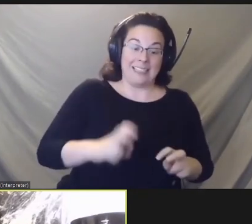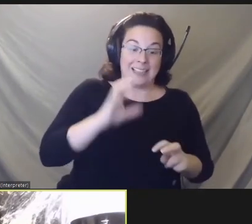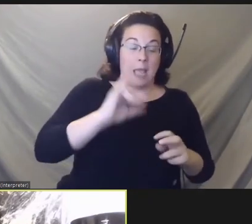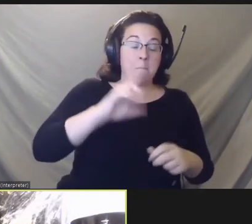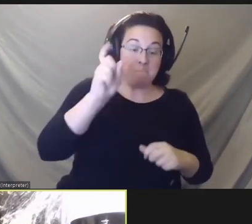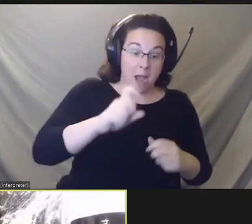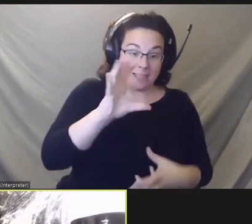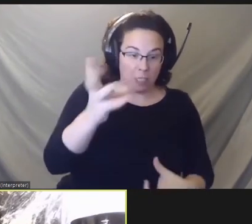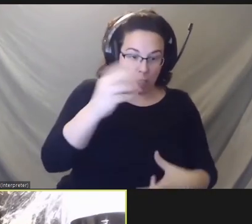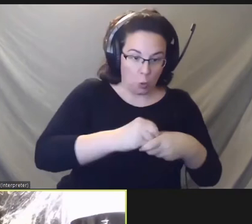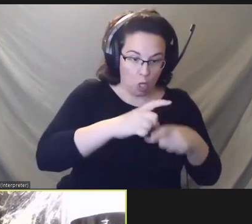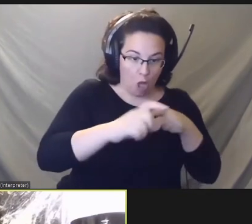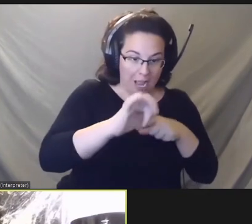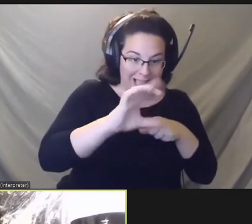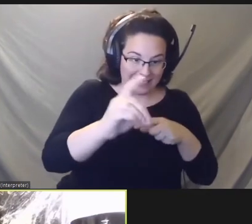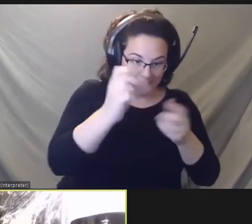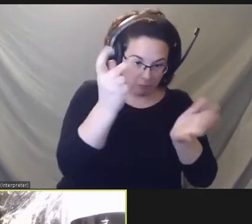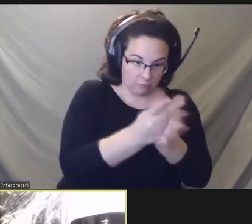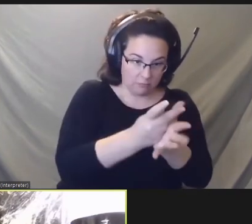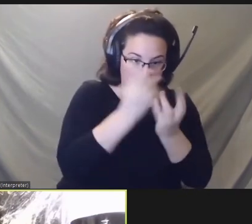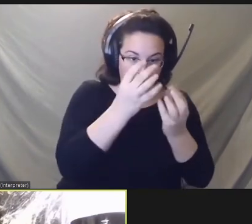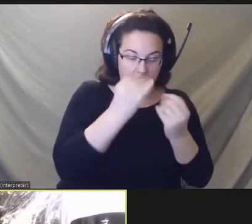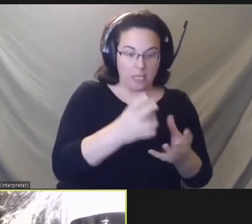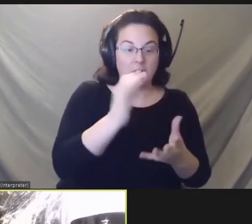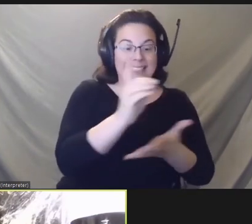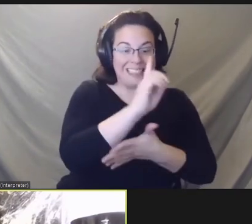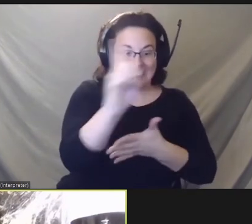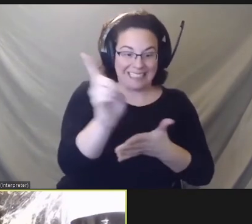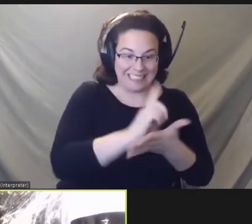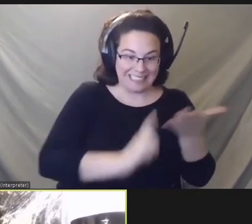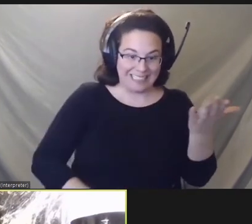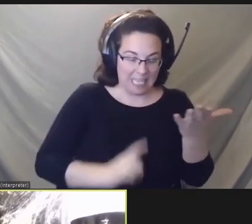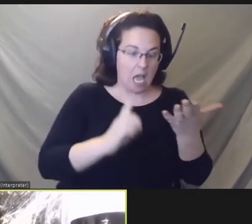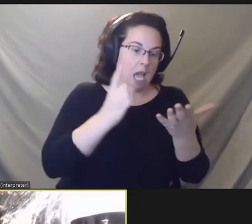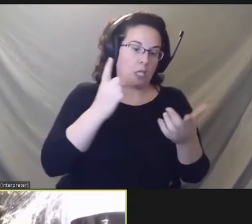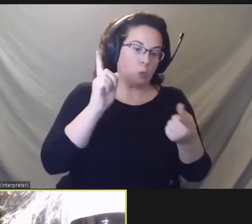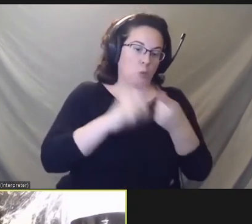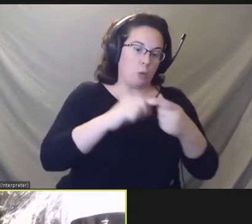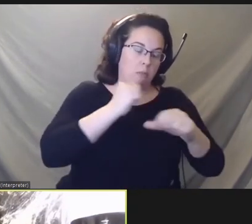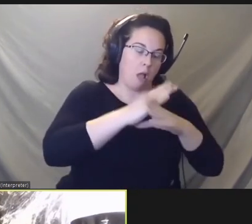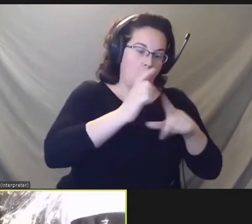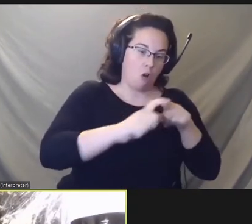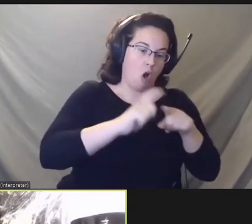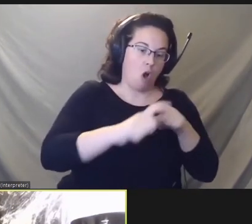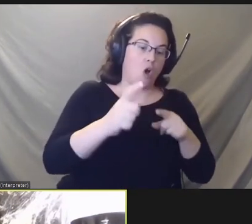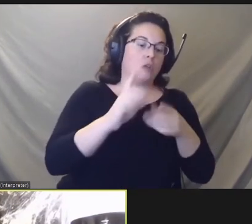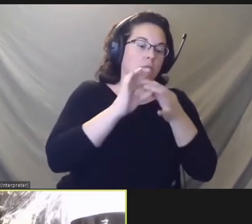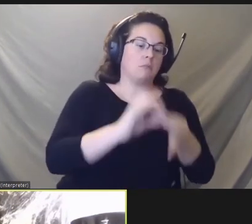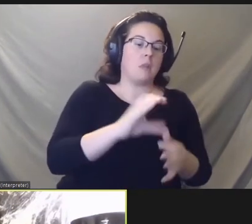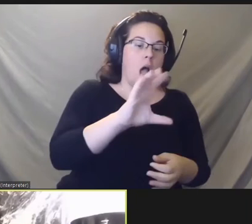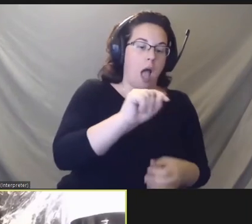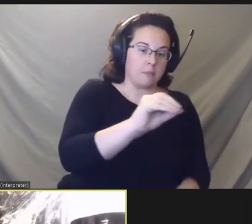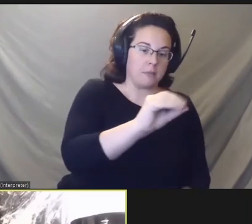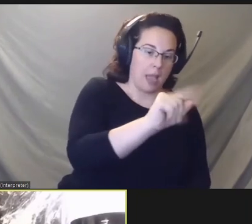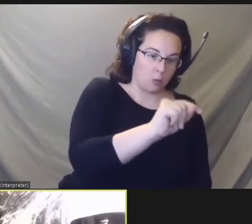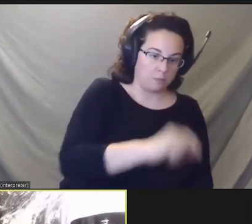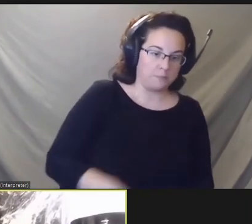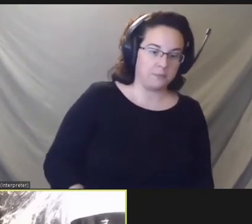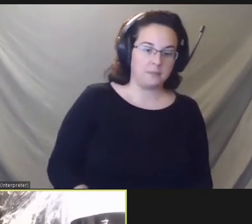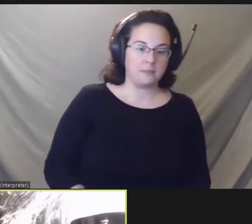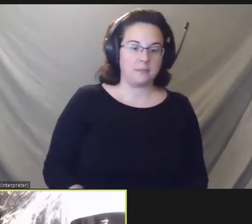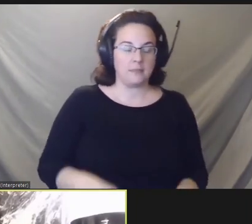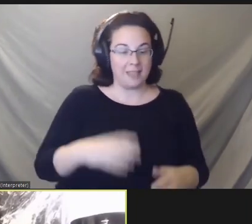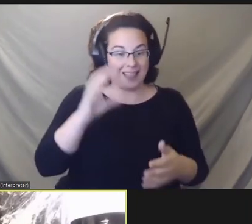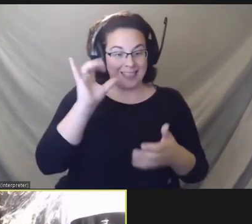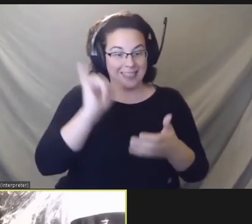information designed to identify unwanted calls on an informed opt-out basis. The requirement to incorporate caller ID